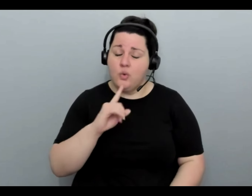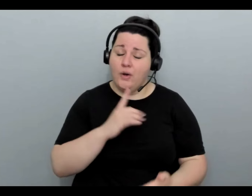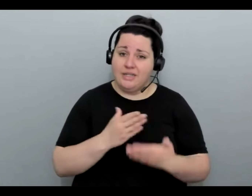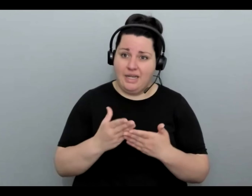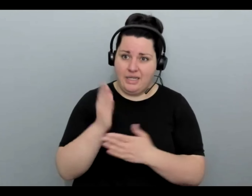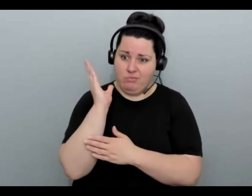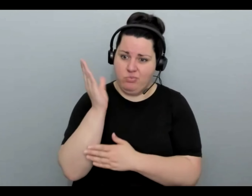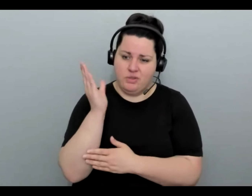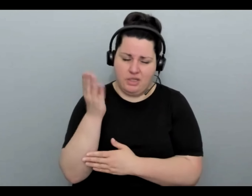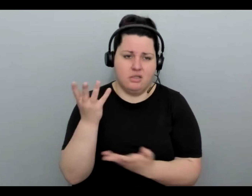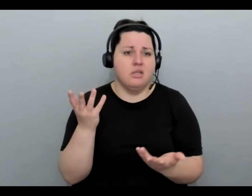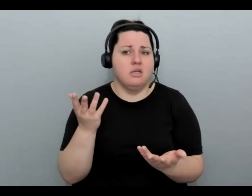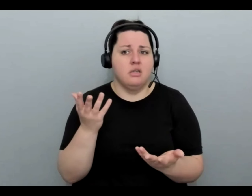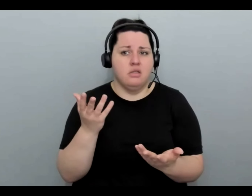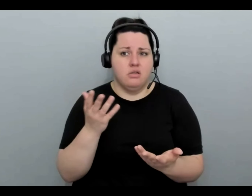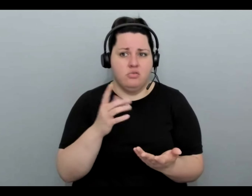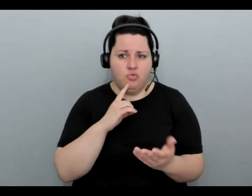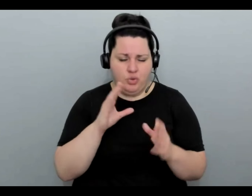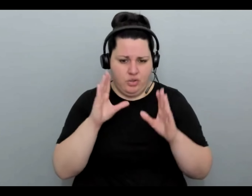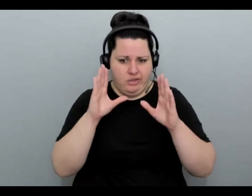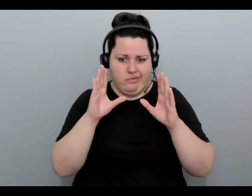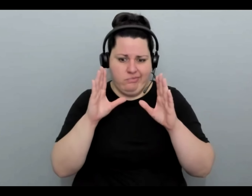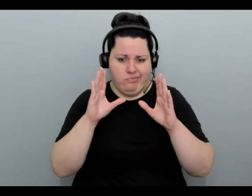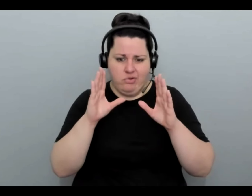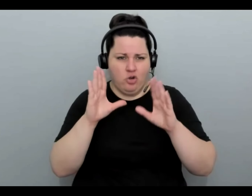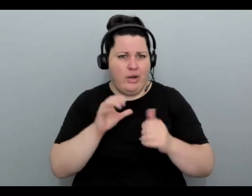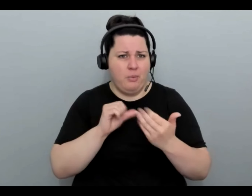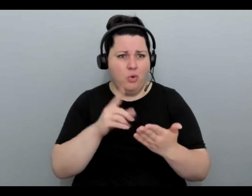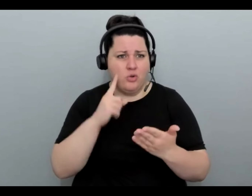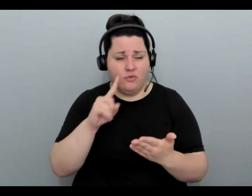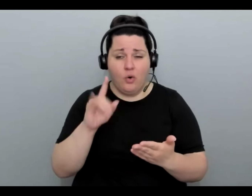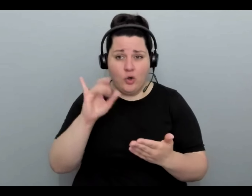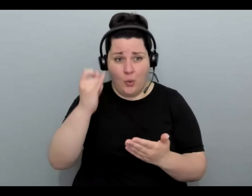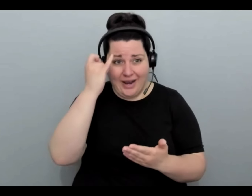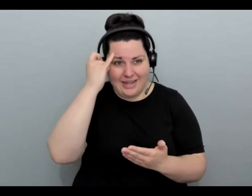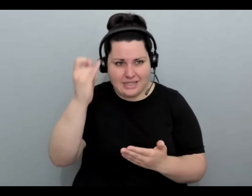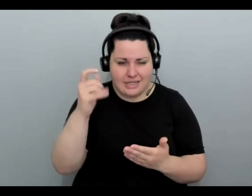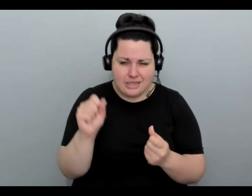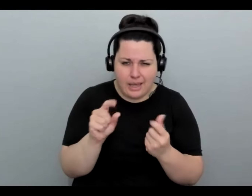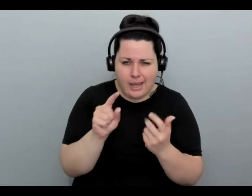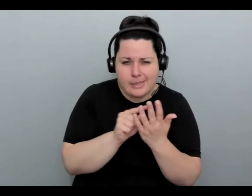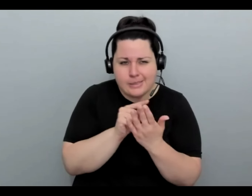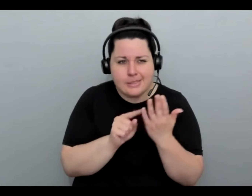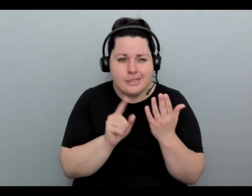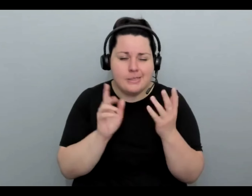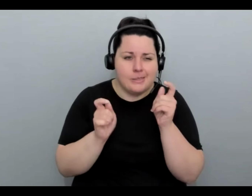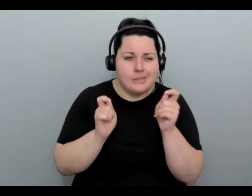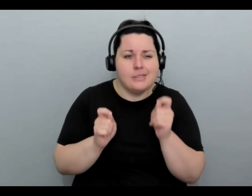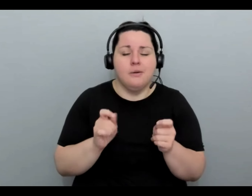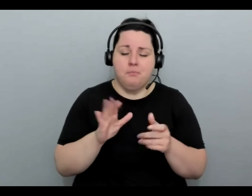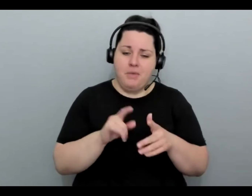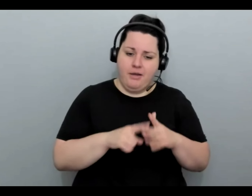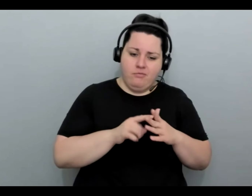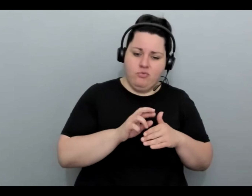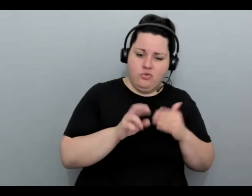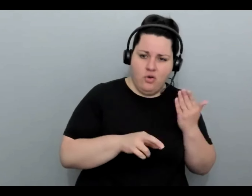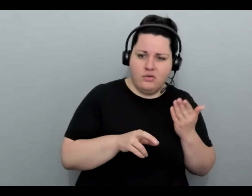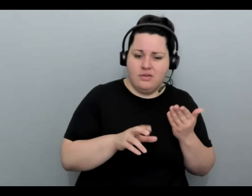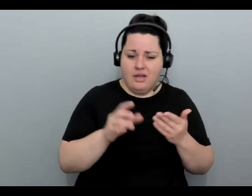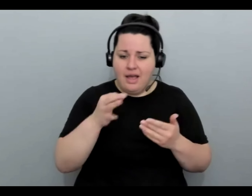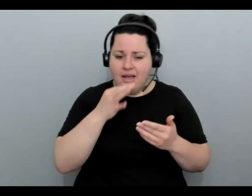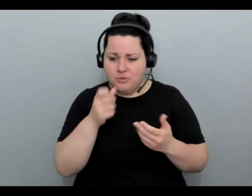think it's a really great way to workshop your ideas, to talk about what your preliminary findings are, to talk to experts and sort of bounce